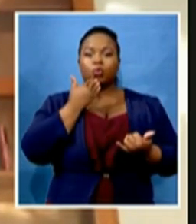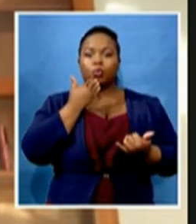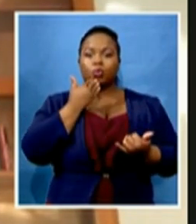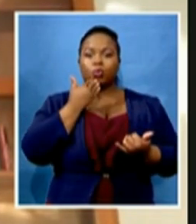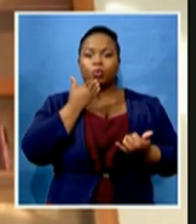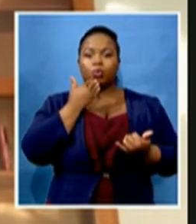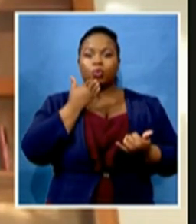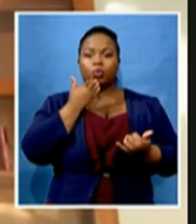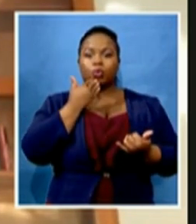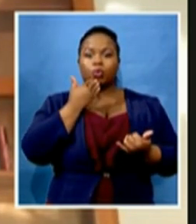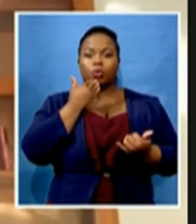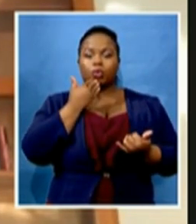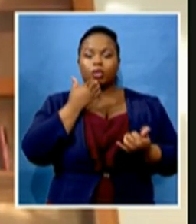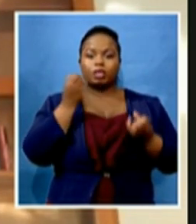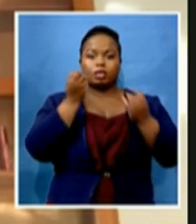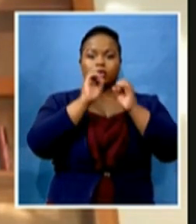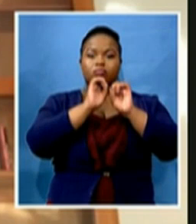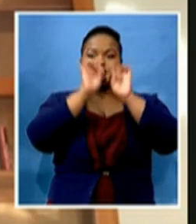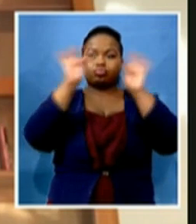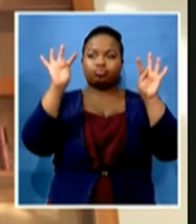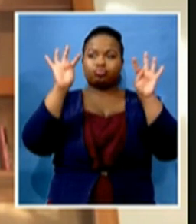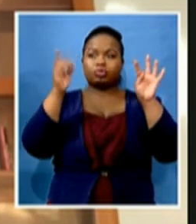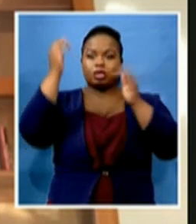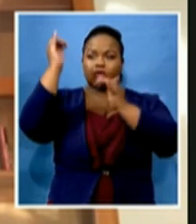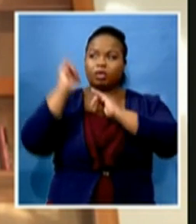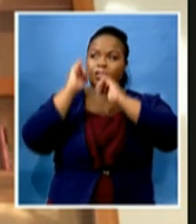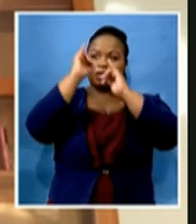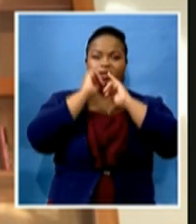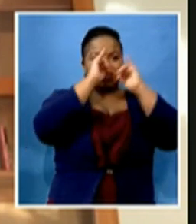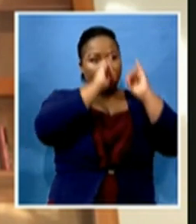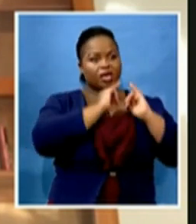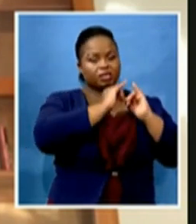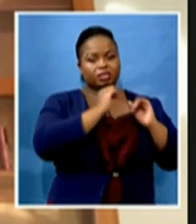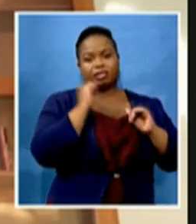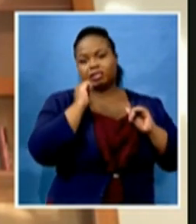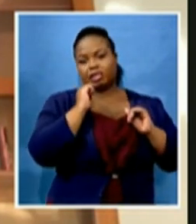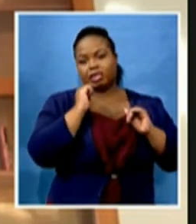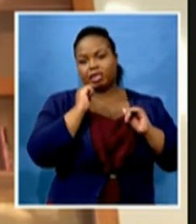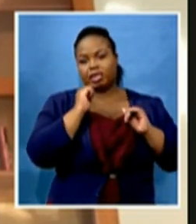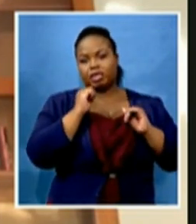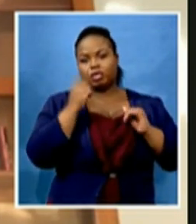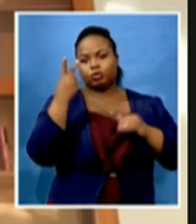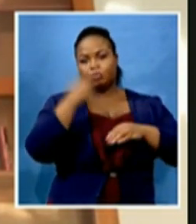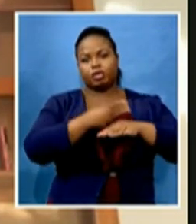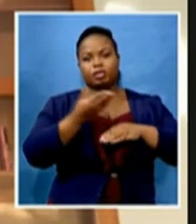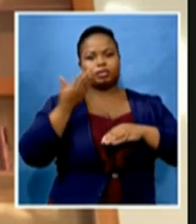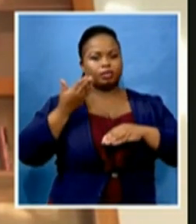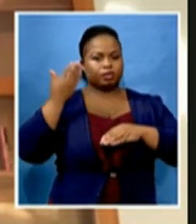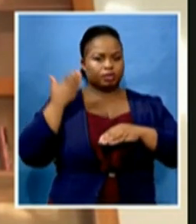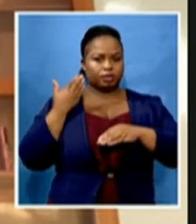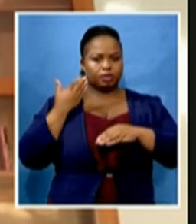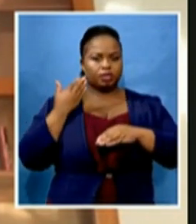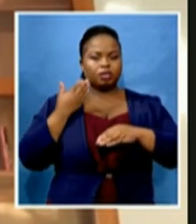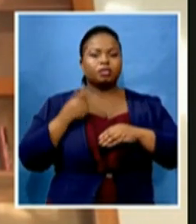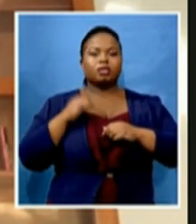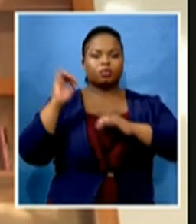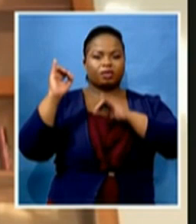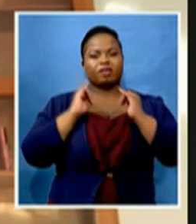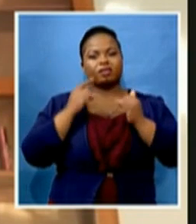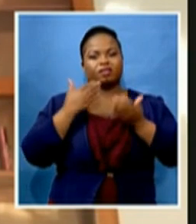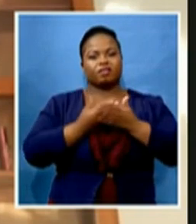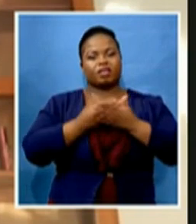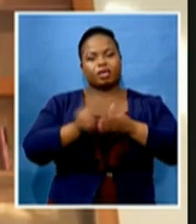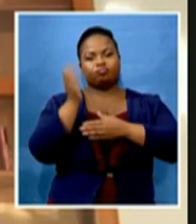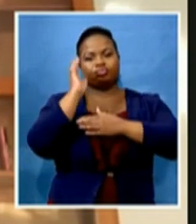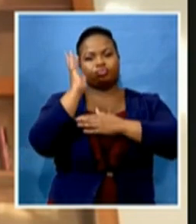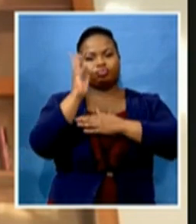invite yesterday or 2 days ago to present to some of the editors. That's the consortium that